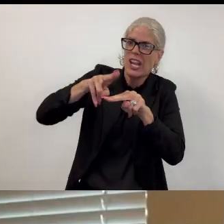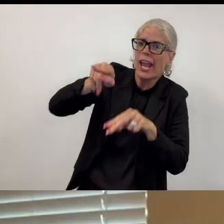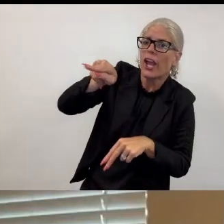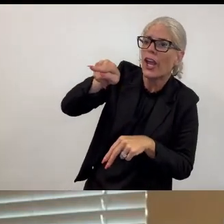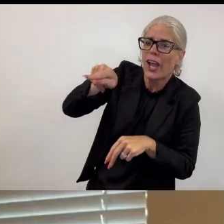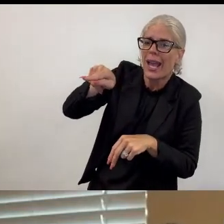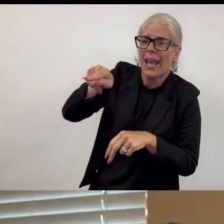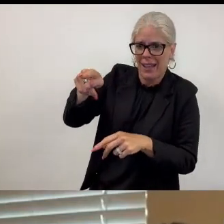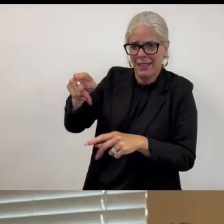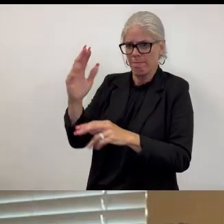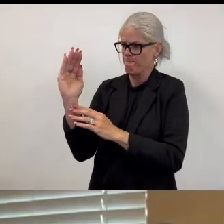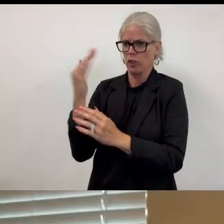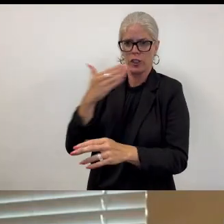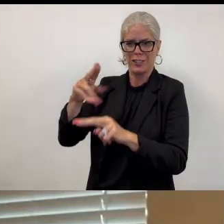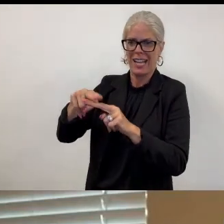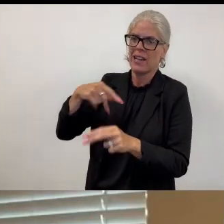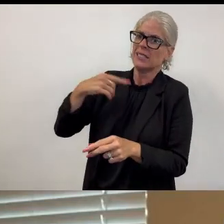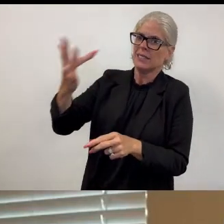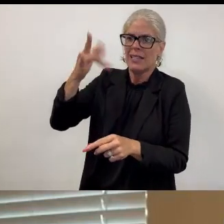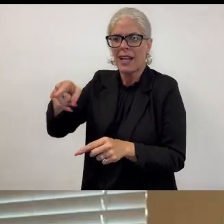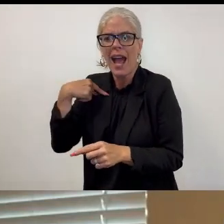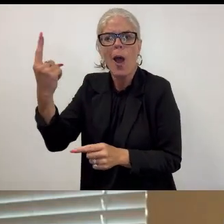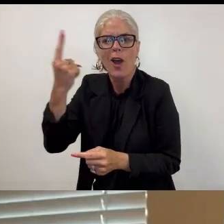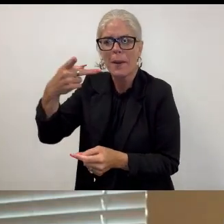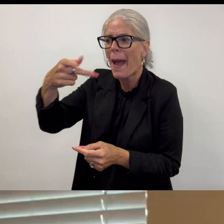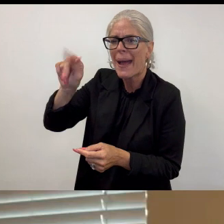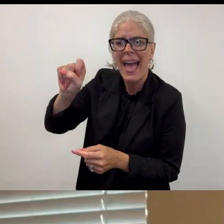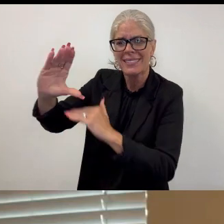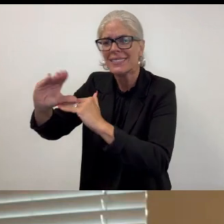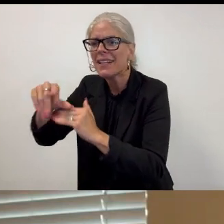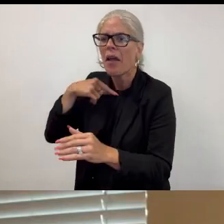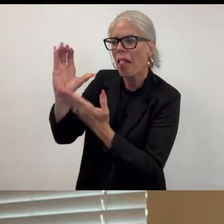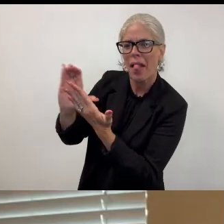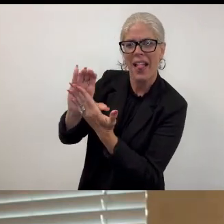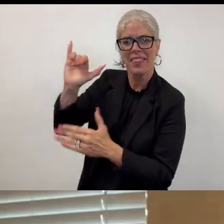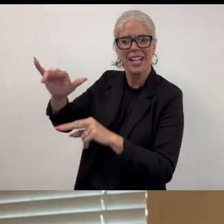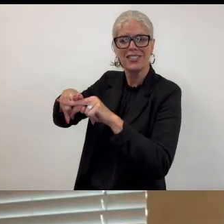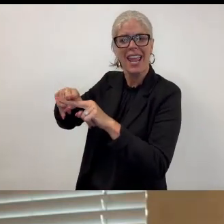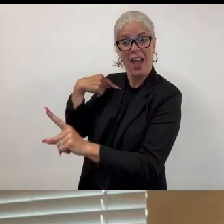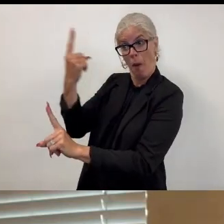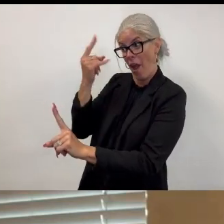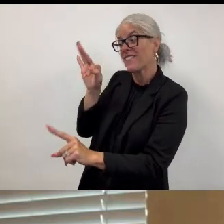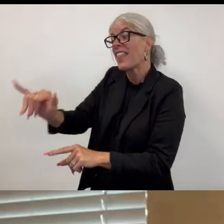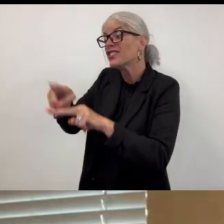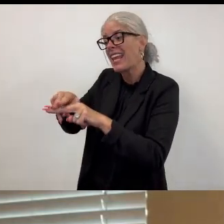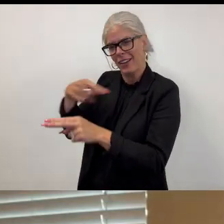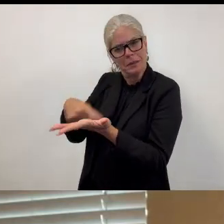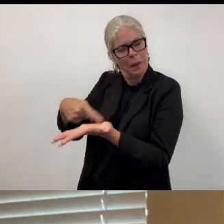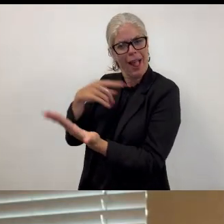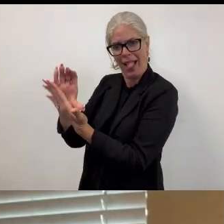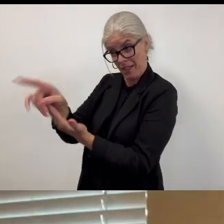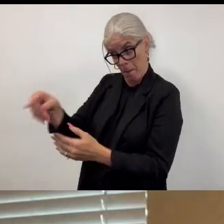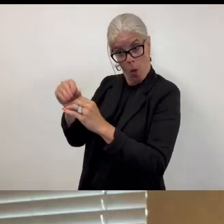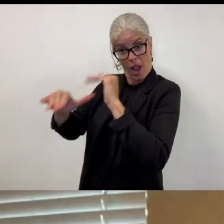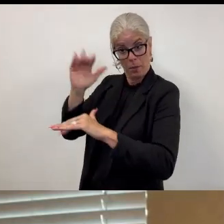assessment of the other chair. I'll say okay, is it me? How sturdy is the back? How much padding is on there? Is that chair